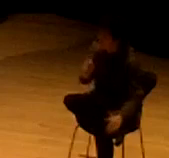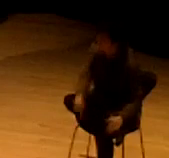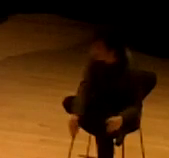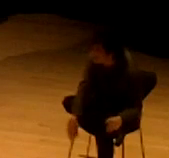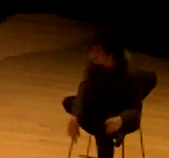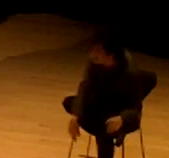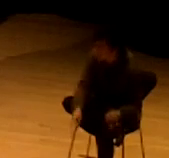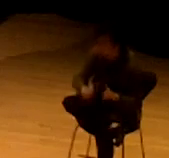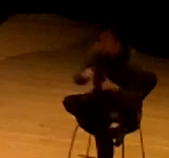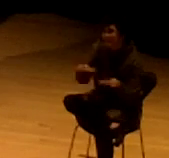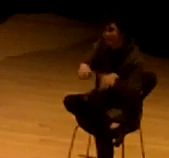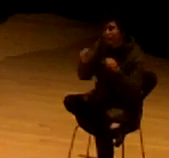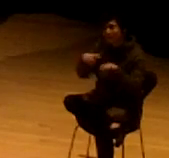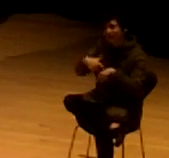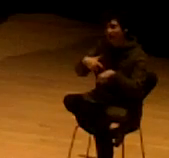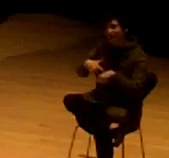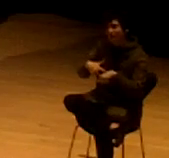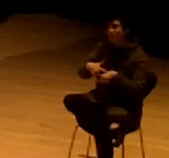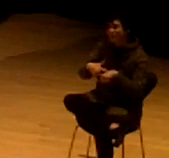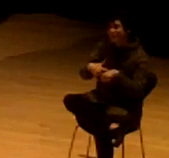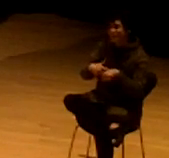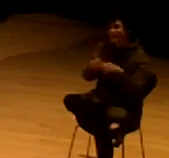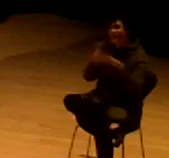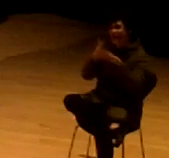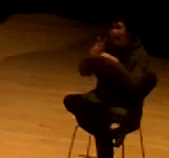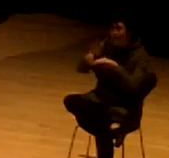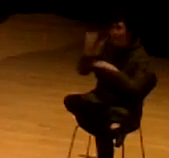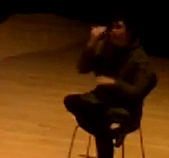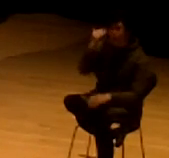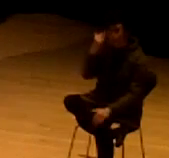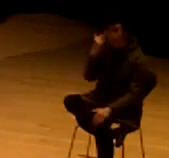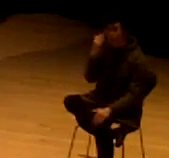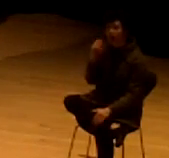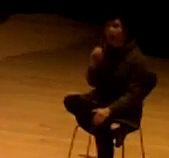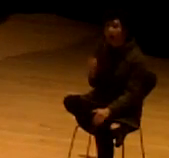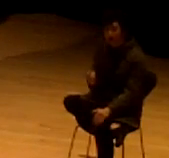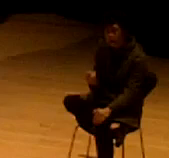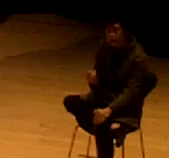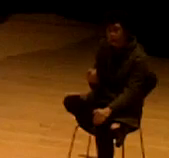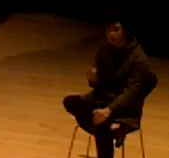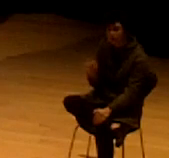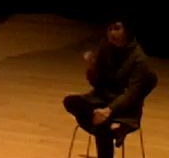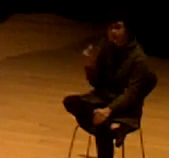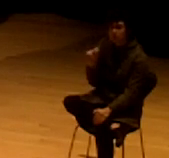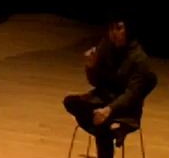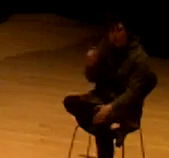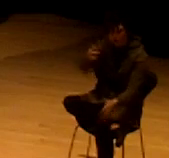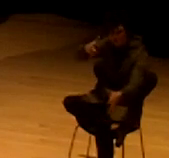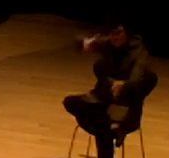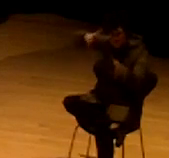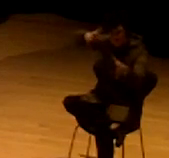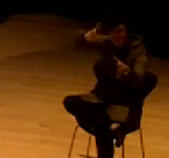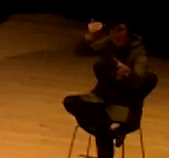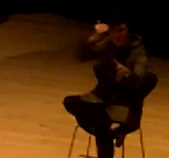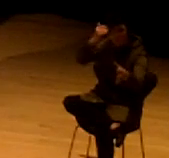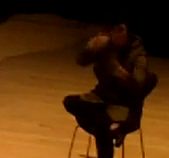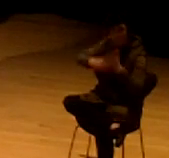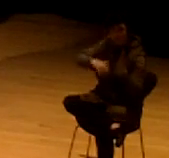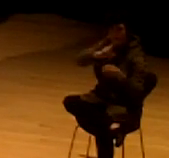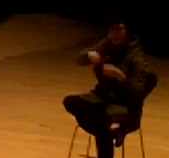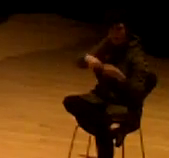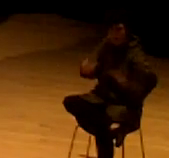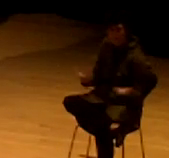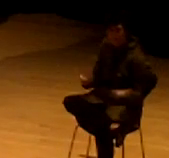like, once I knew that she knew what she was talking about, she had this incredible love